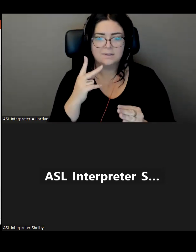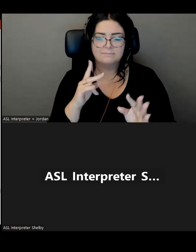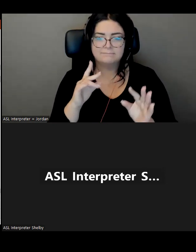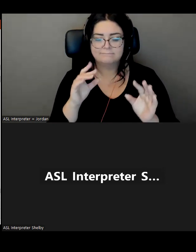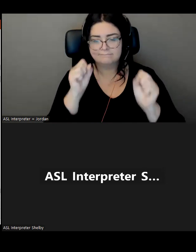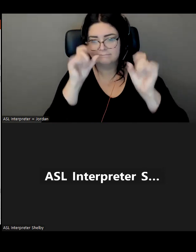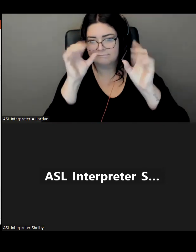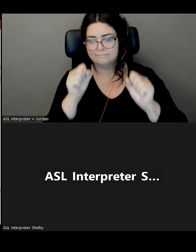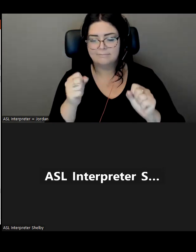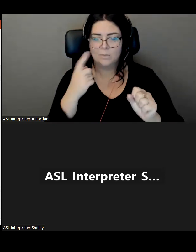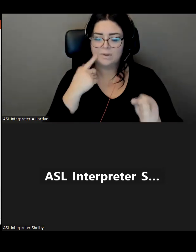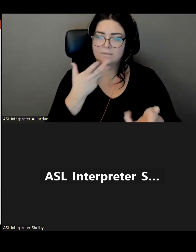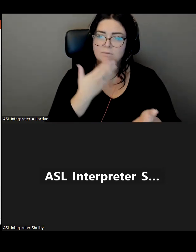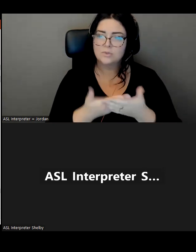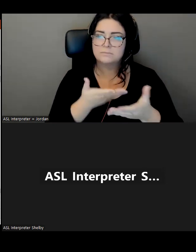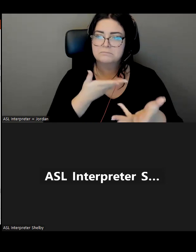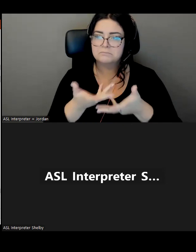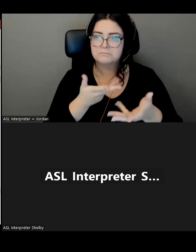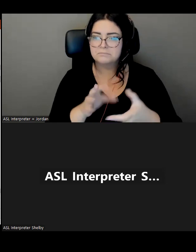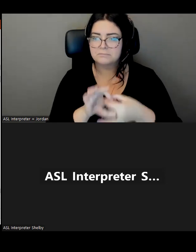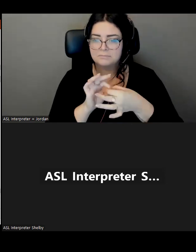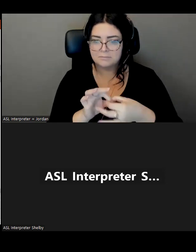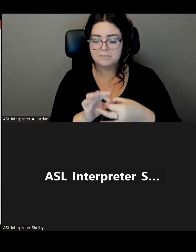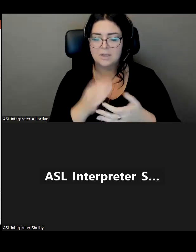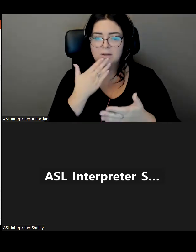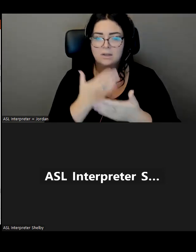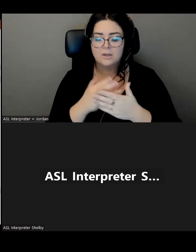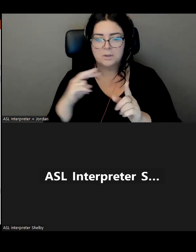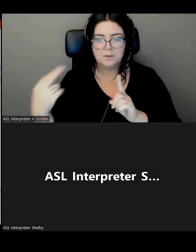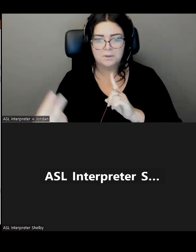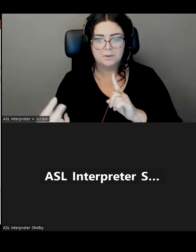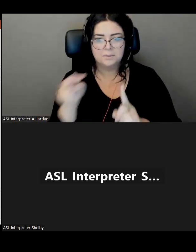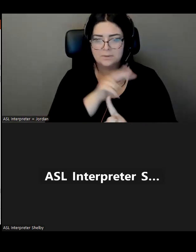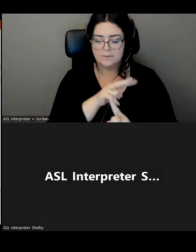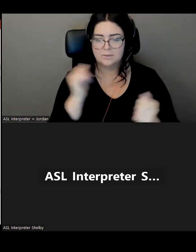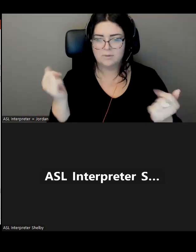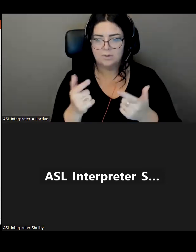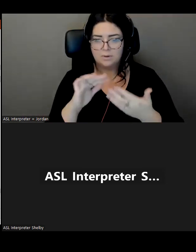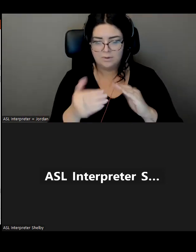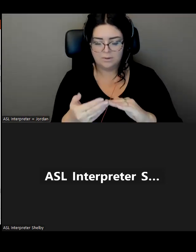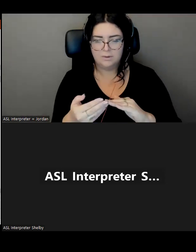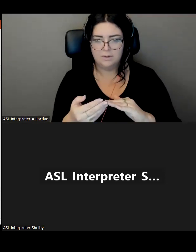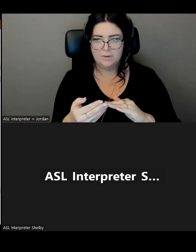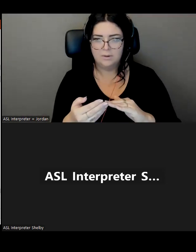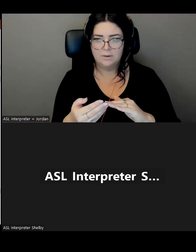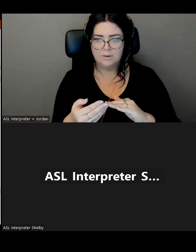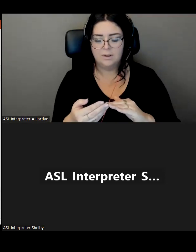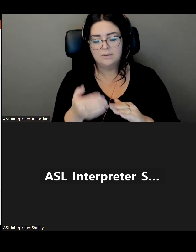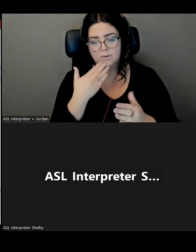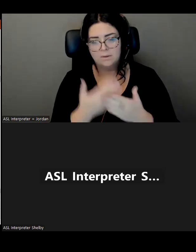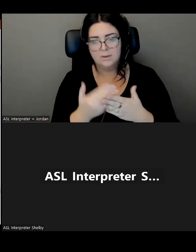connection. We get input and the perspective of community, and that through having community